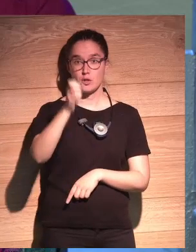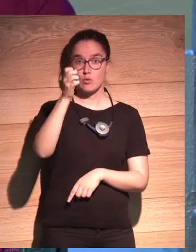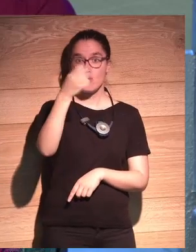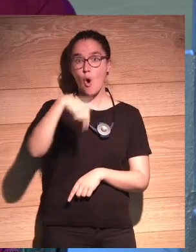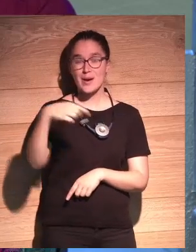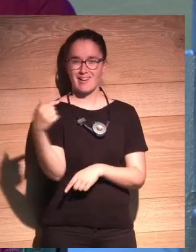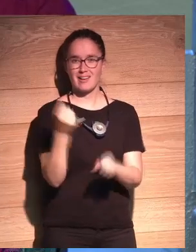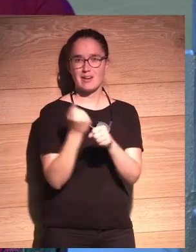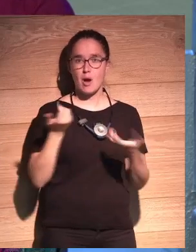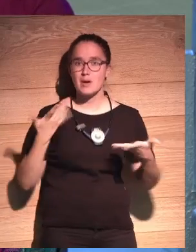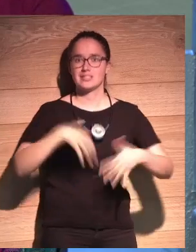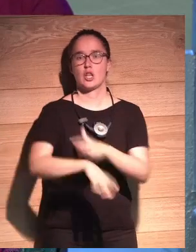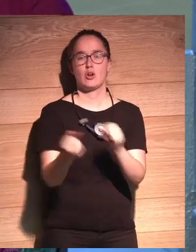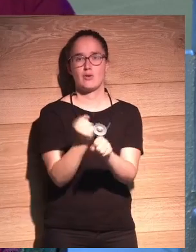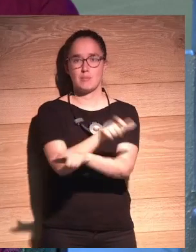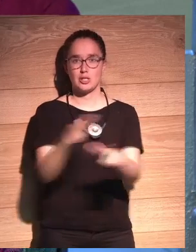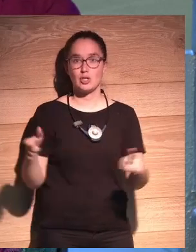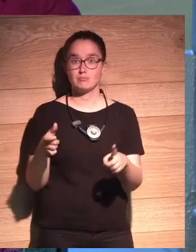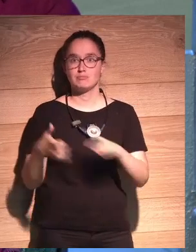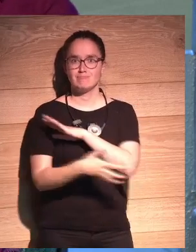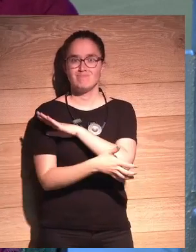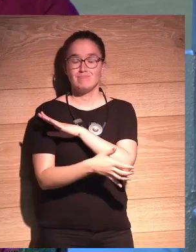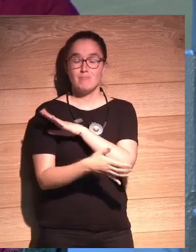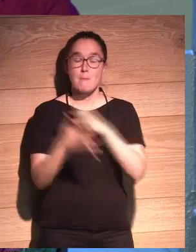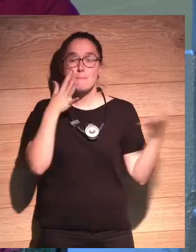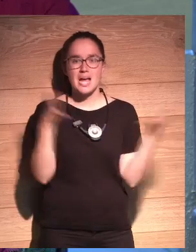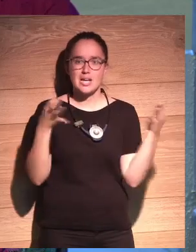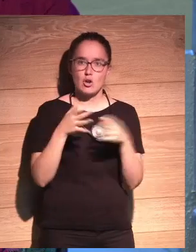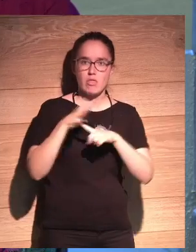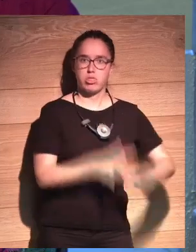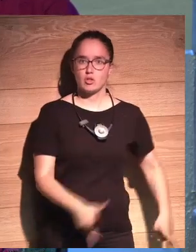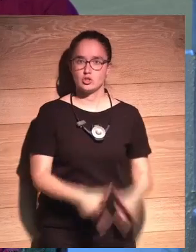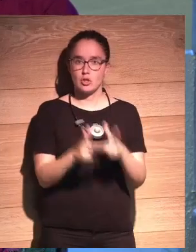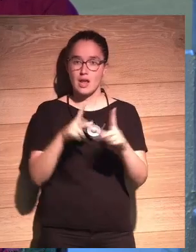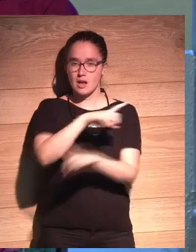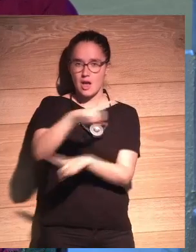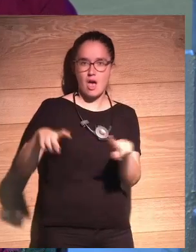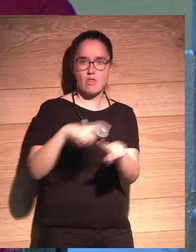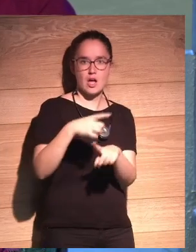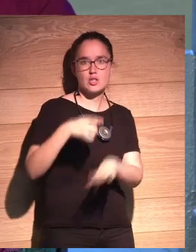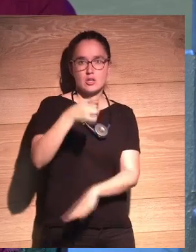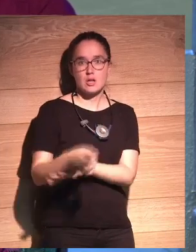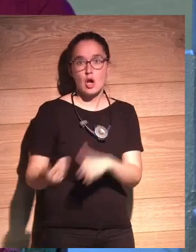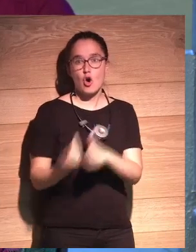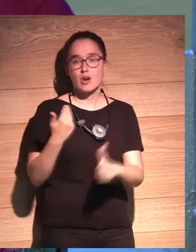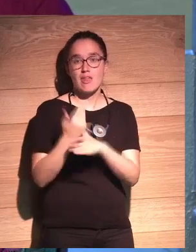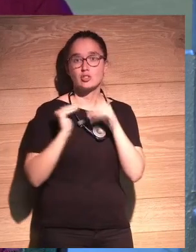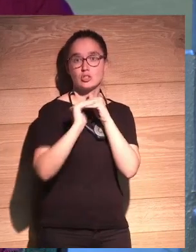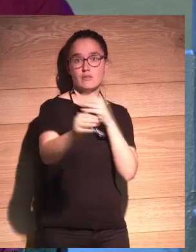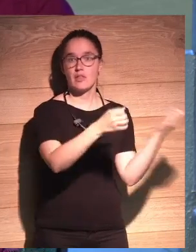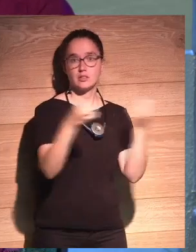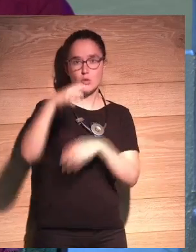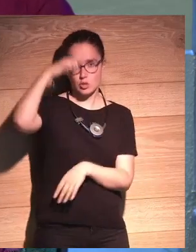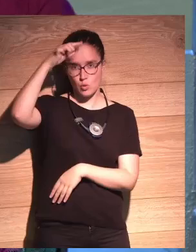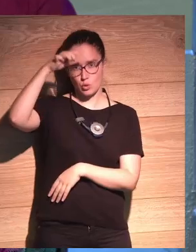Sofía. She has also collaborated with the creation of Foundation Intra. It's an NGO that works towards the